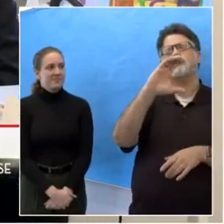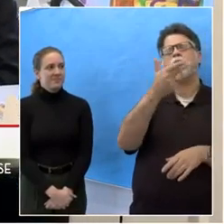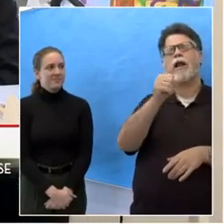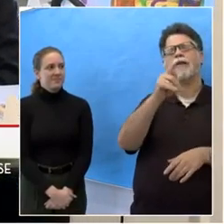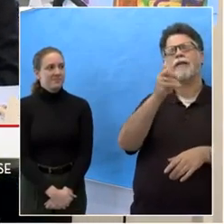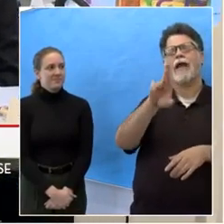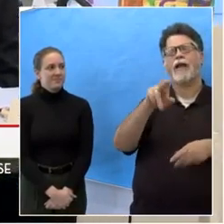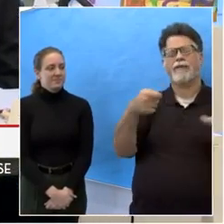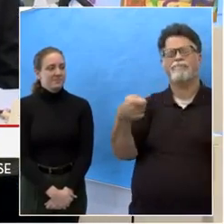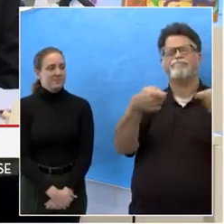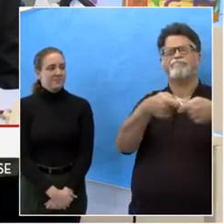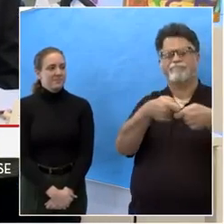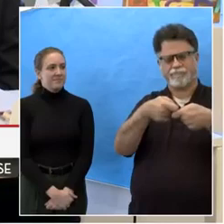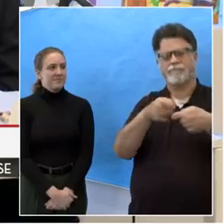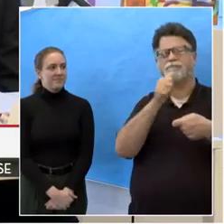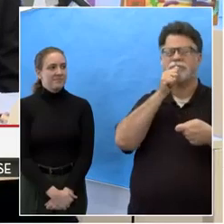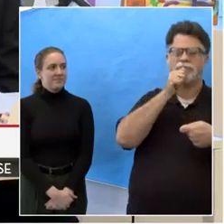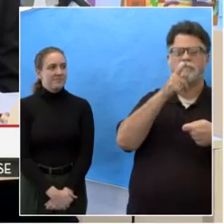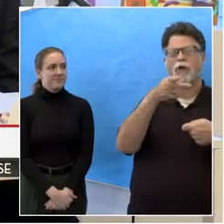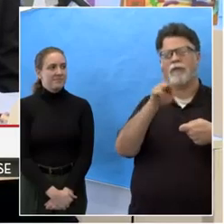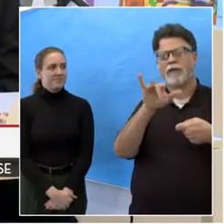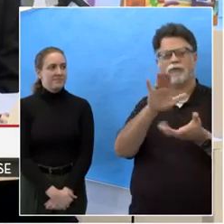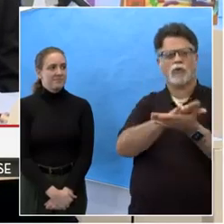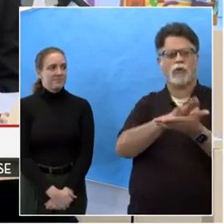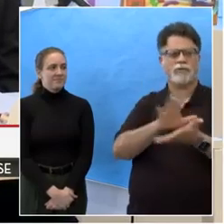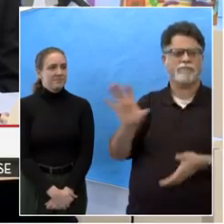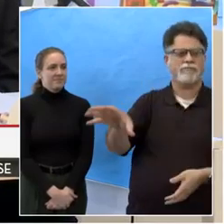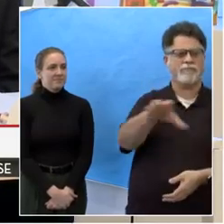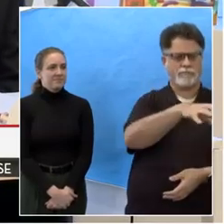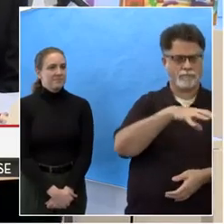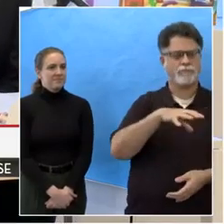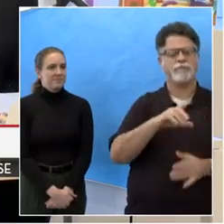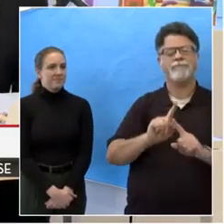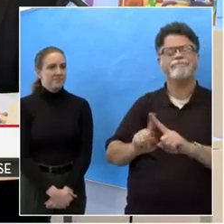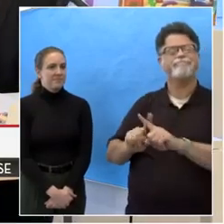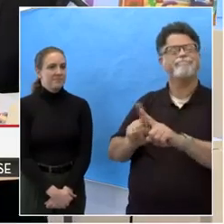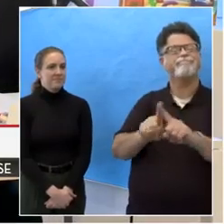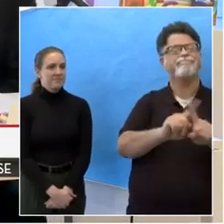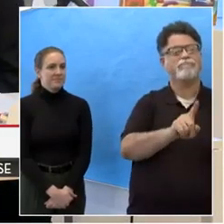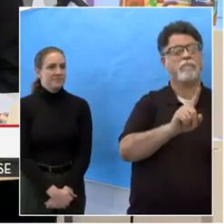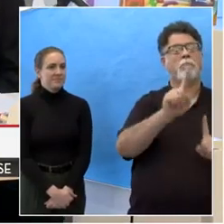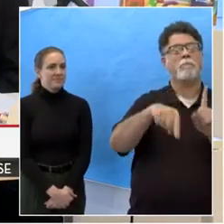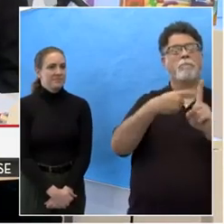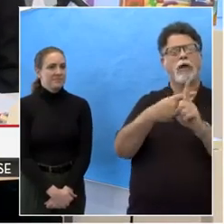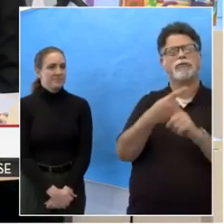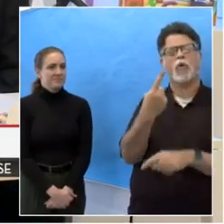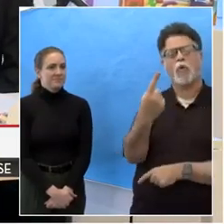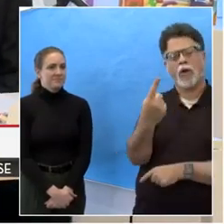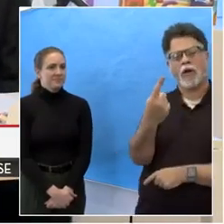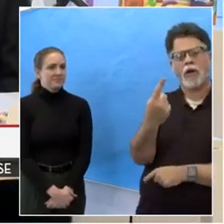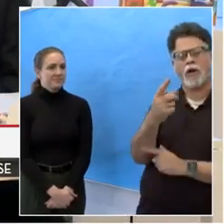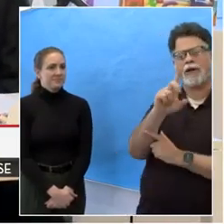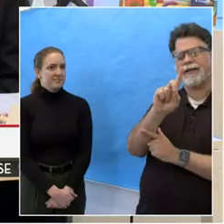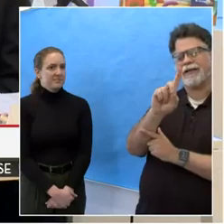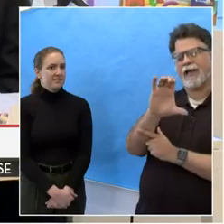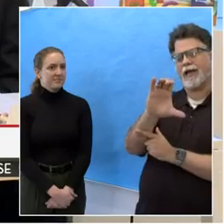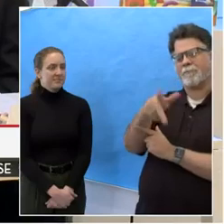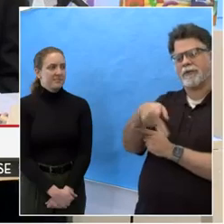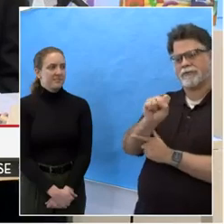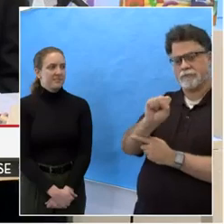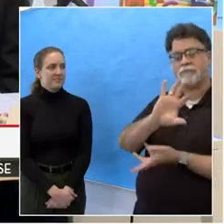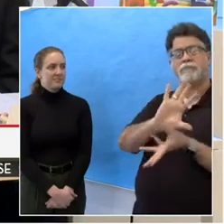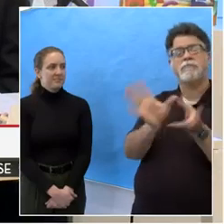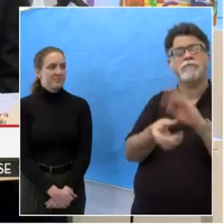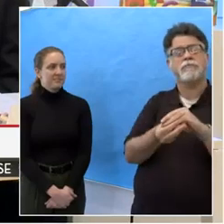one traditional school district. And so from our seat as the authorizer, we want to make sure that there are policy conditions that